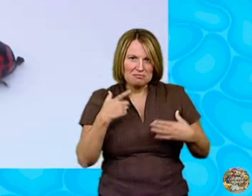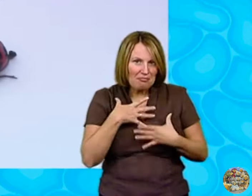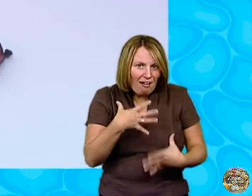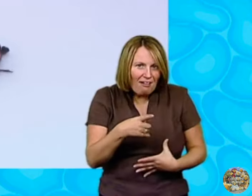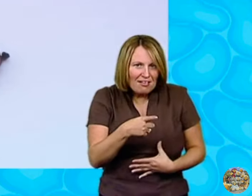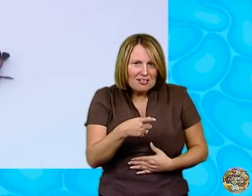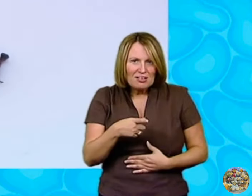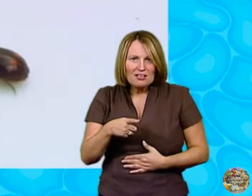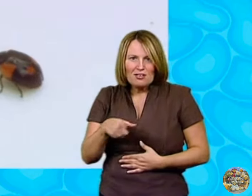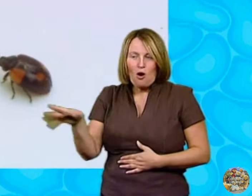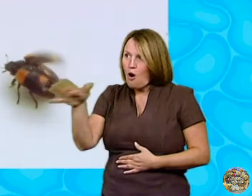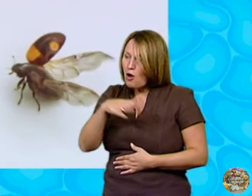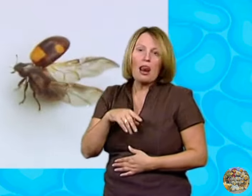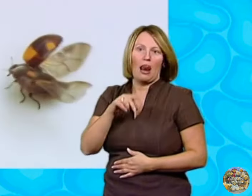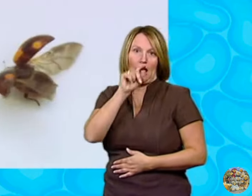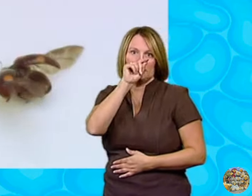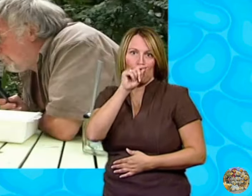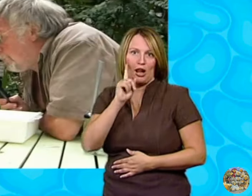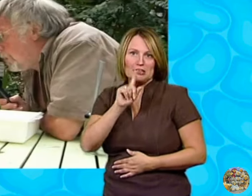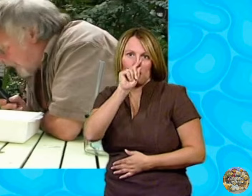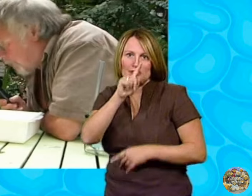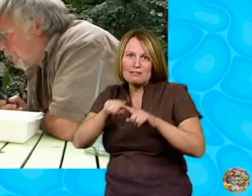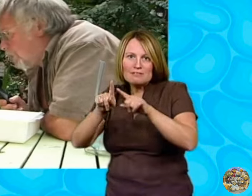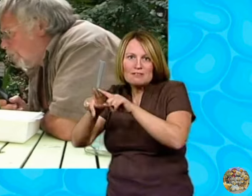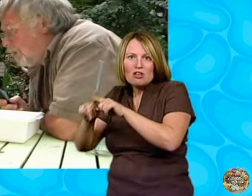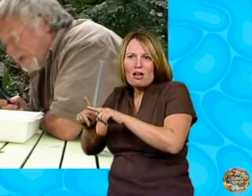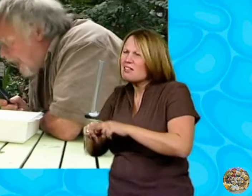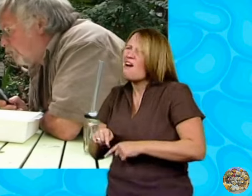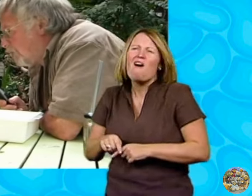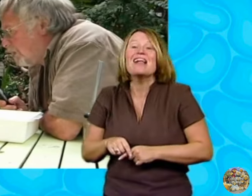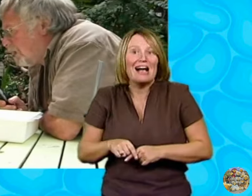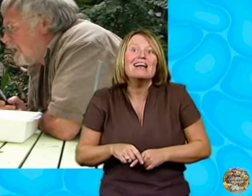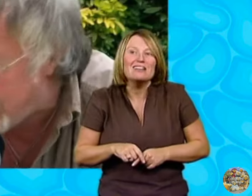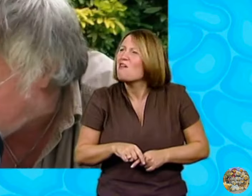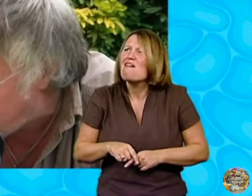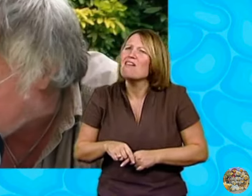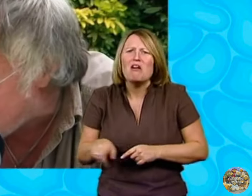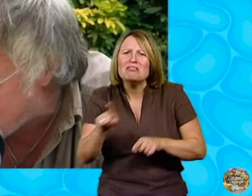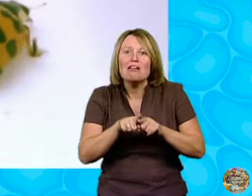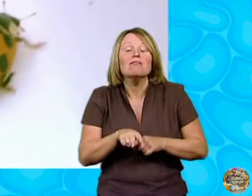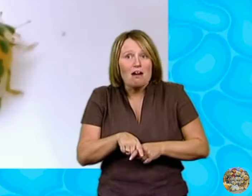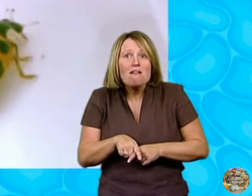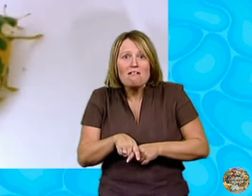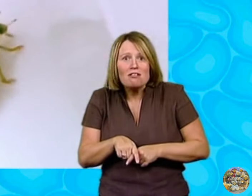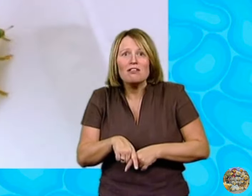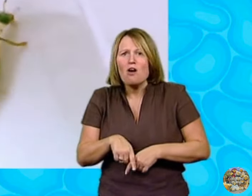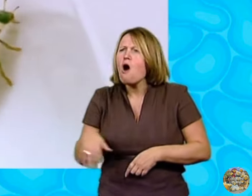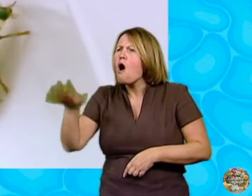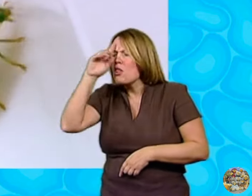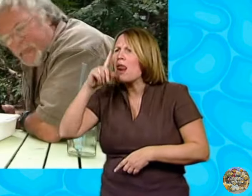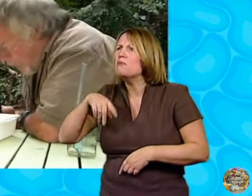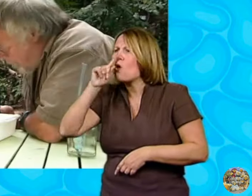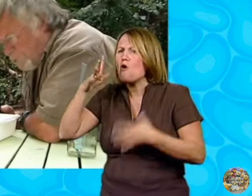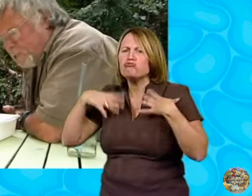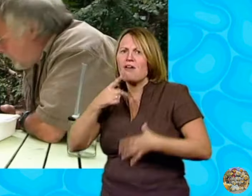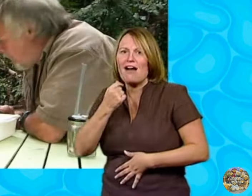you, Jelly. They're all ladybirds. No. Yes. No. Yes. No. Yes, they are. Right? I thought all